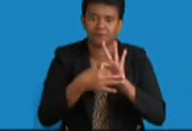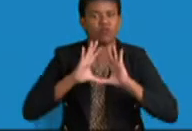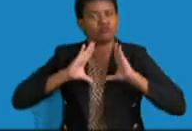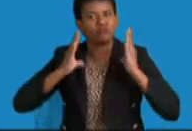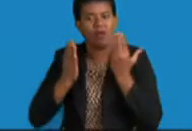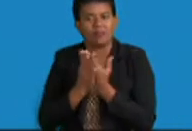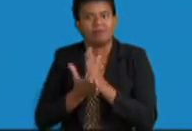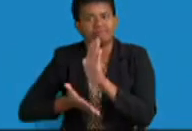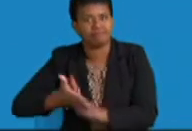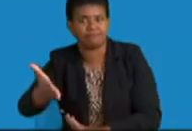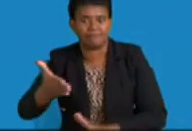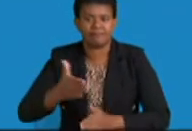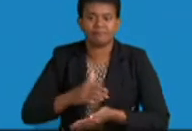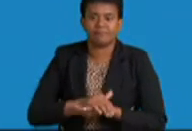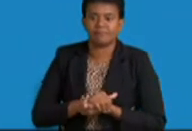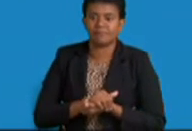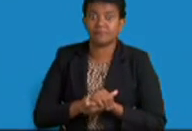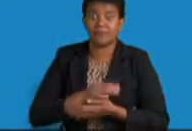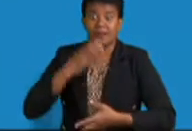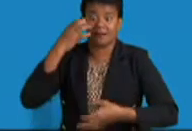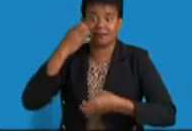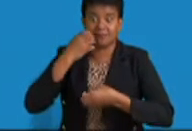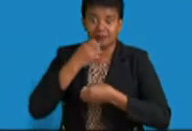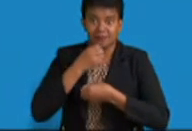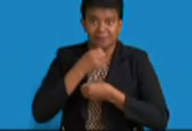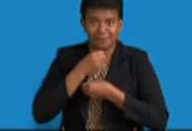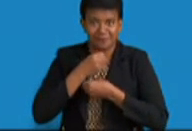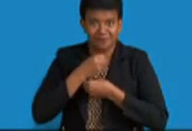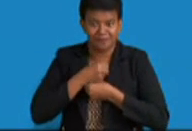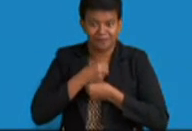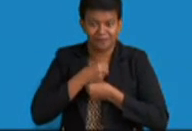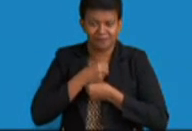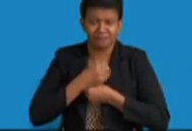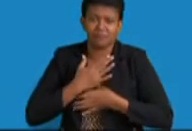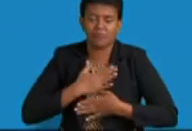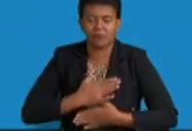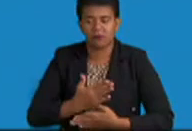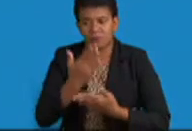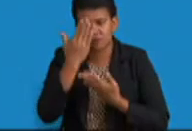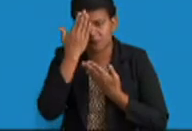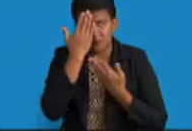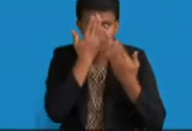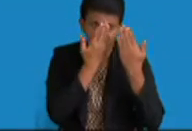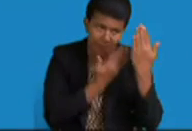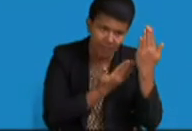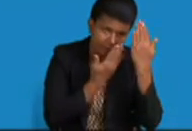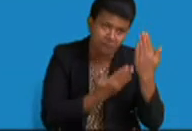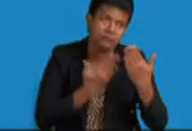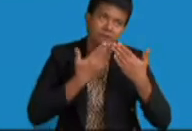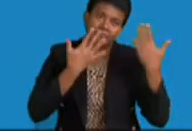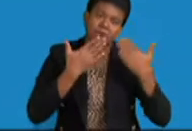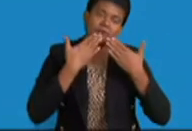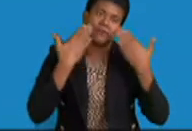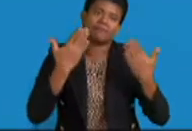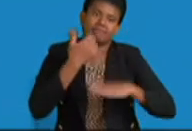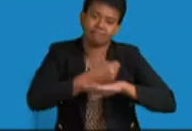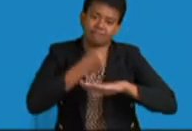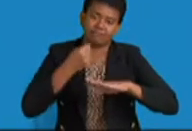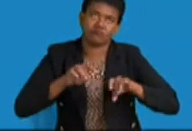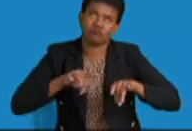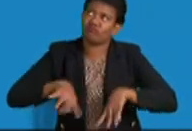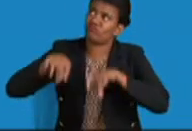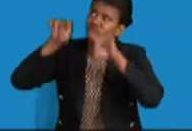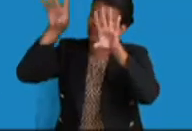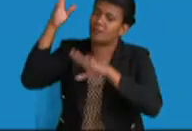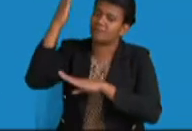In conclusion, Madam Speaker, I wish to again acknowledge and express our gratitude to the governments of Australia, New Zealand,